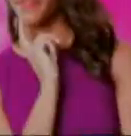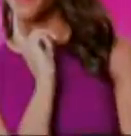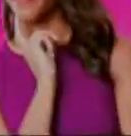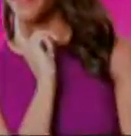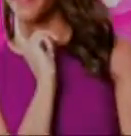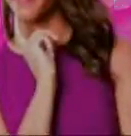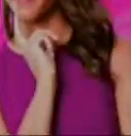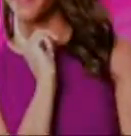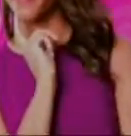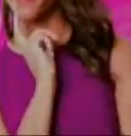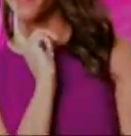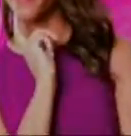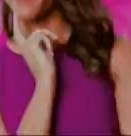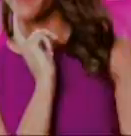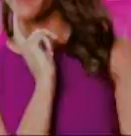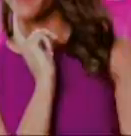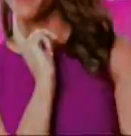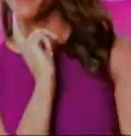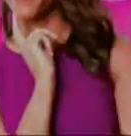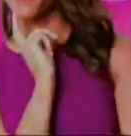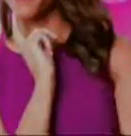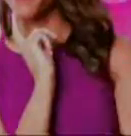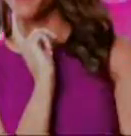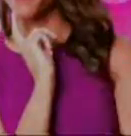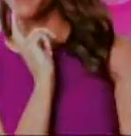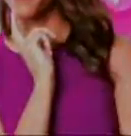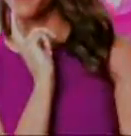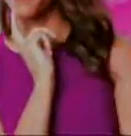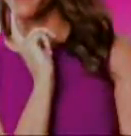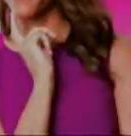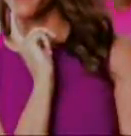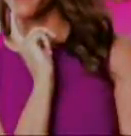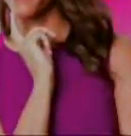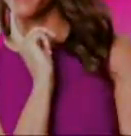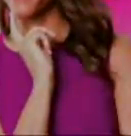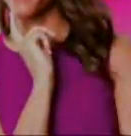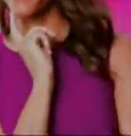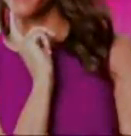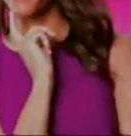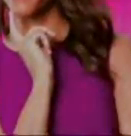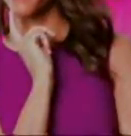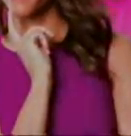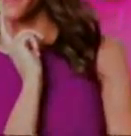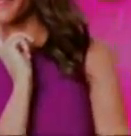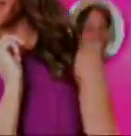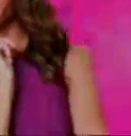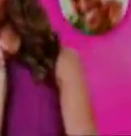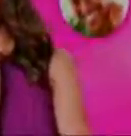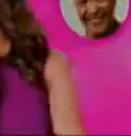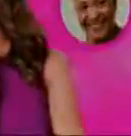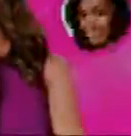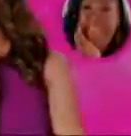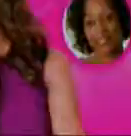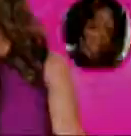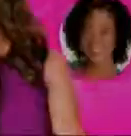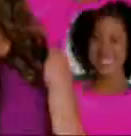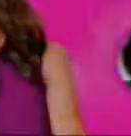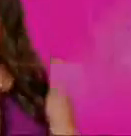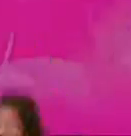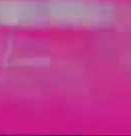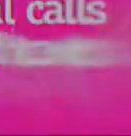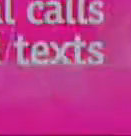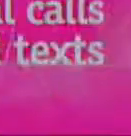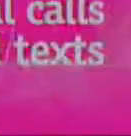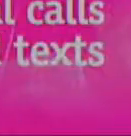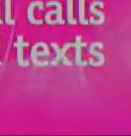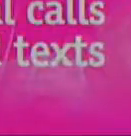So who's making your lime faves? Your best friends Tara, Julie, your mom, your sister. Any 5 for your faves, it's all good.